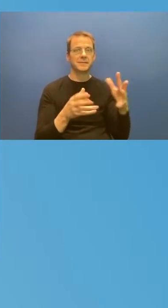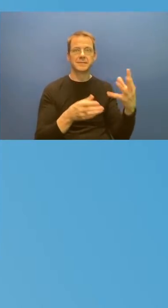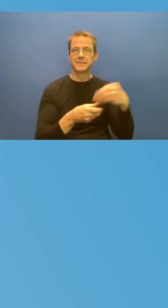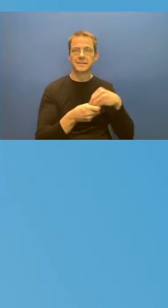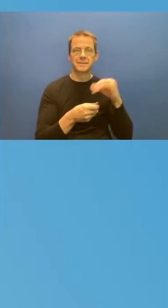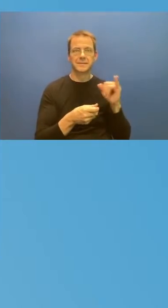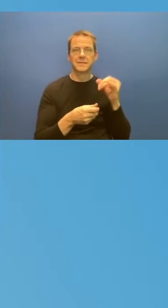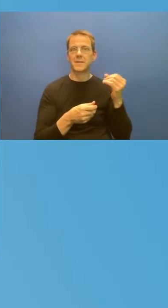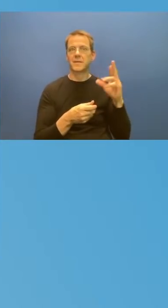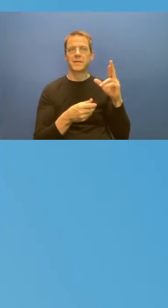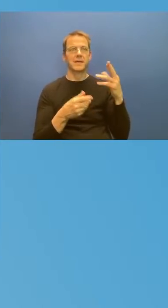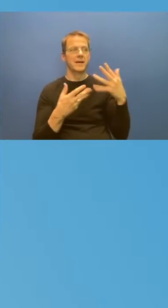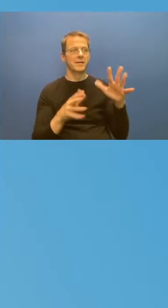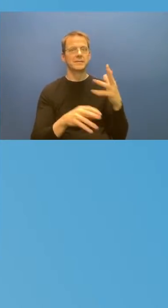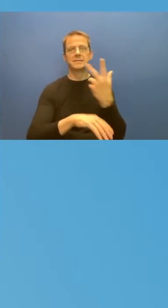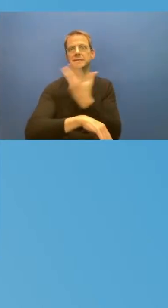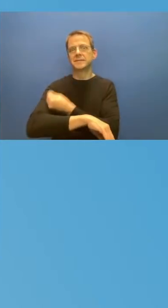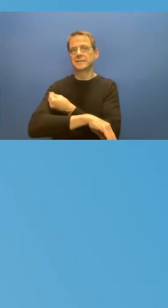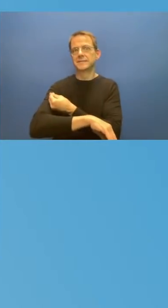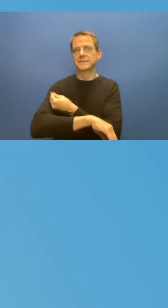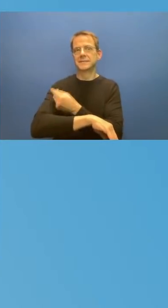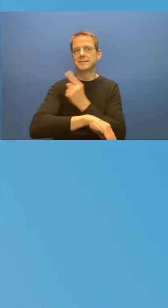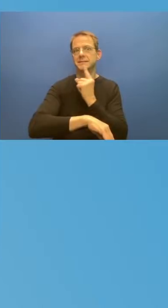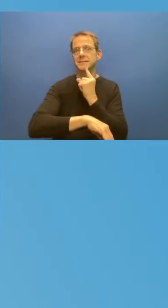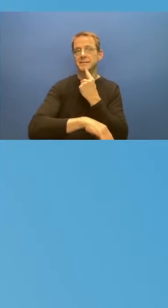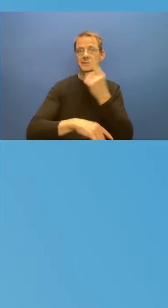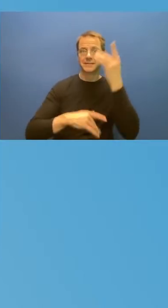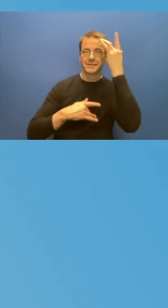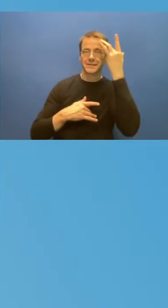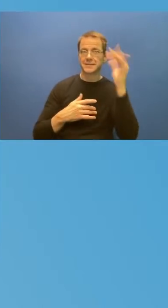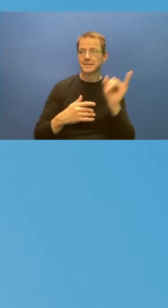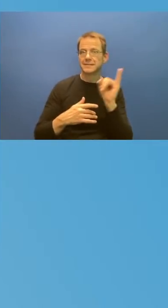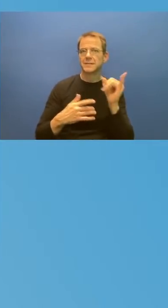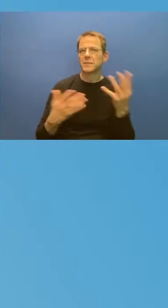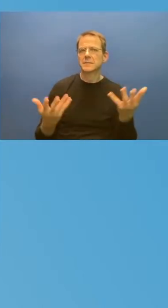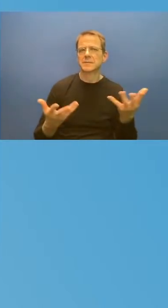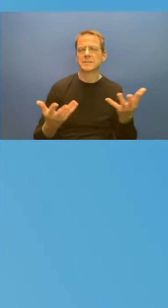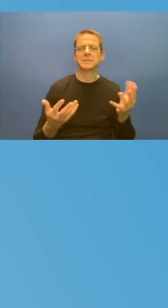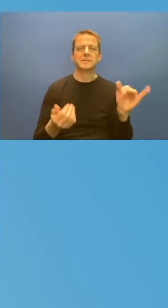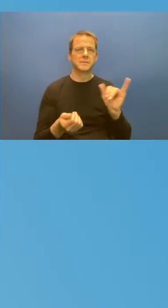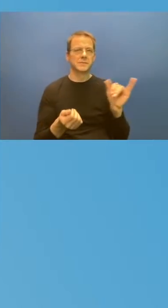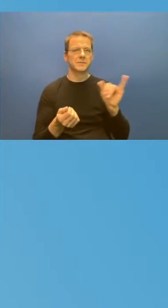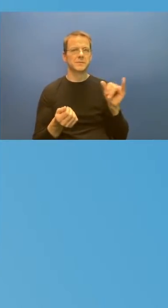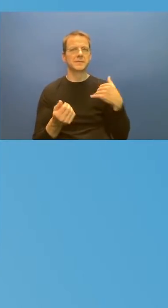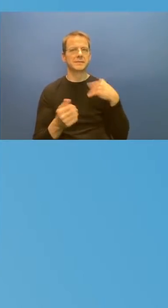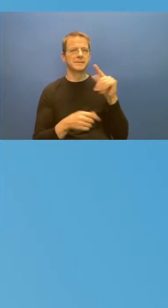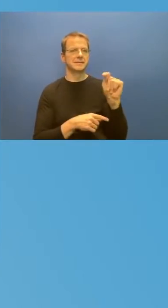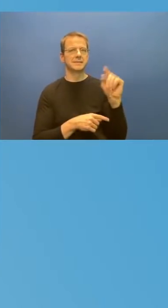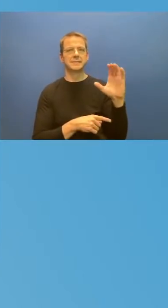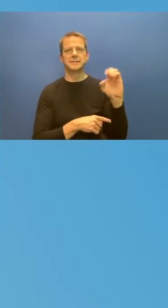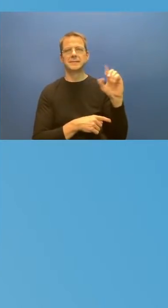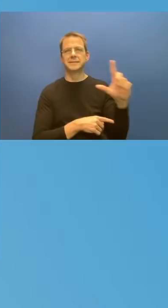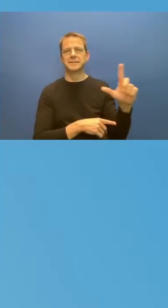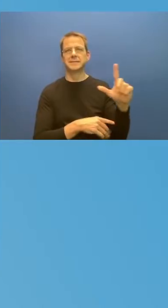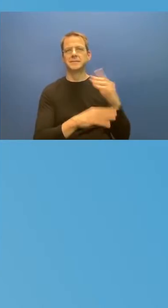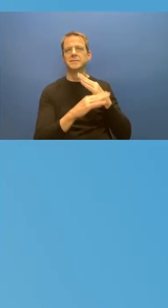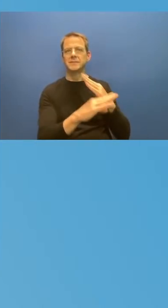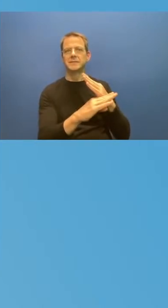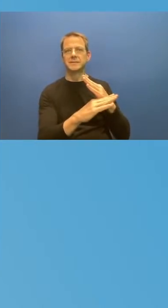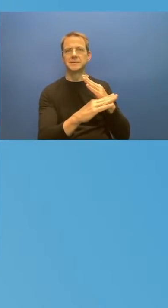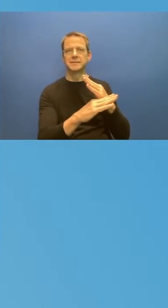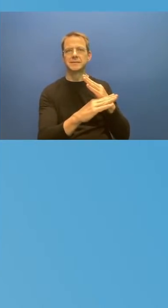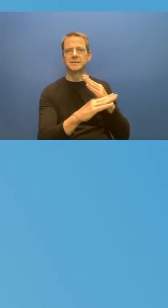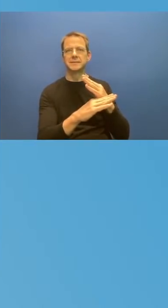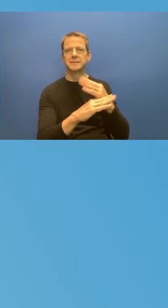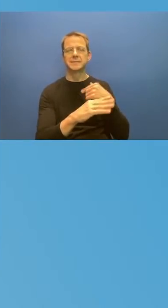immune arm. So I would also be interested in stimulating T-cells from vaccinated people with peptides or